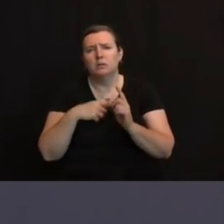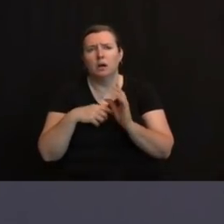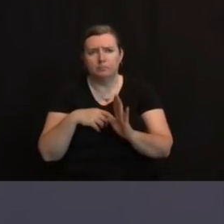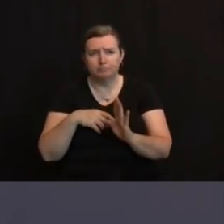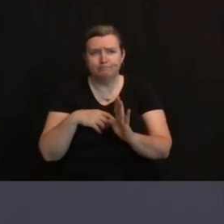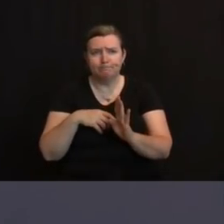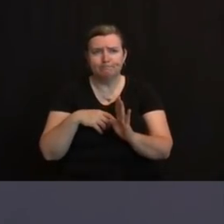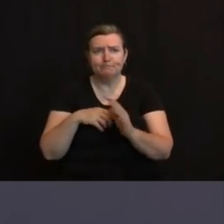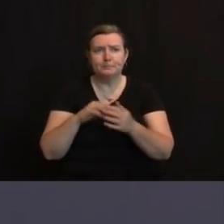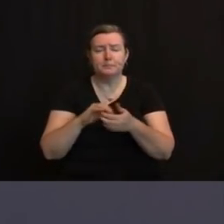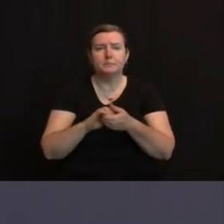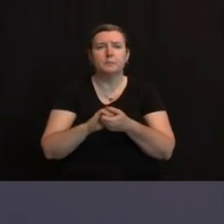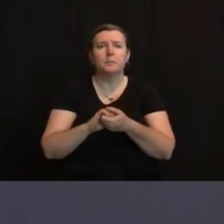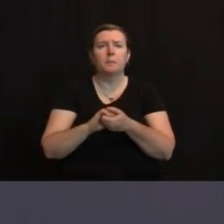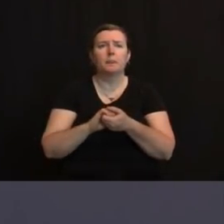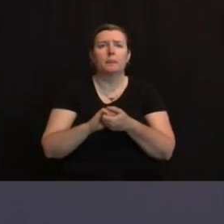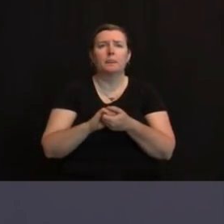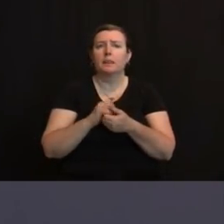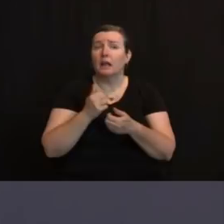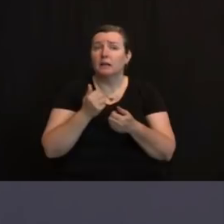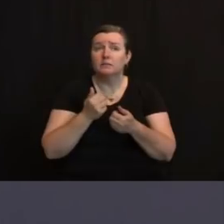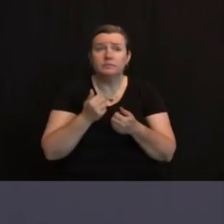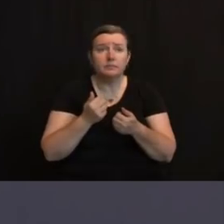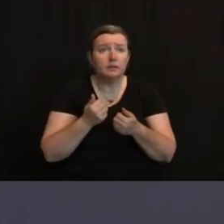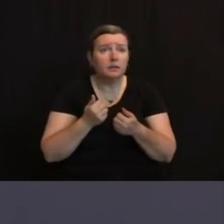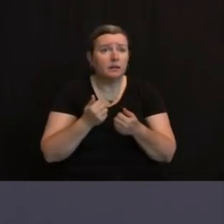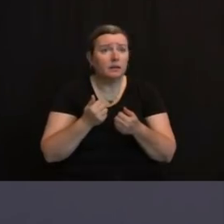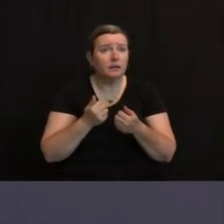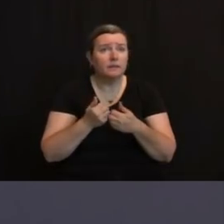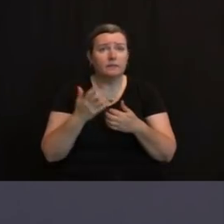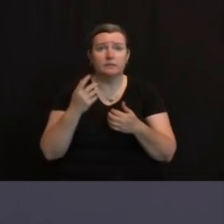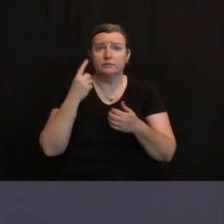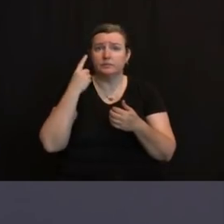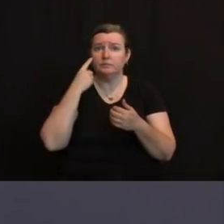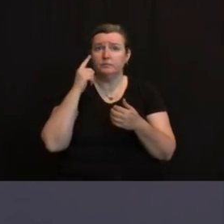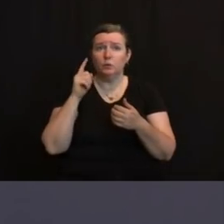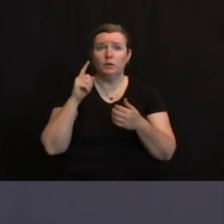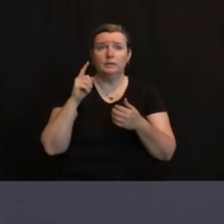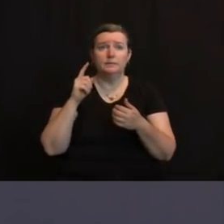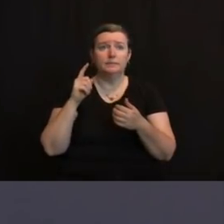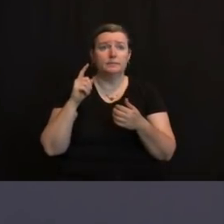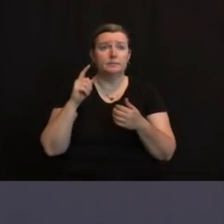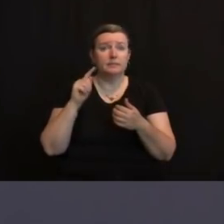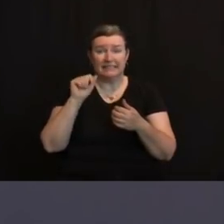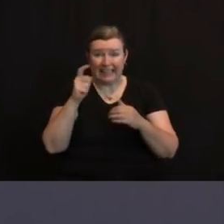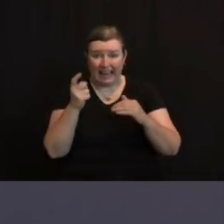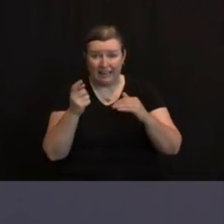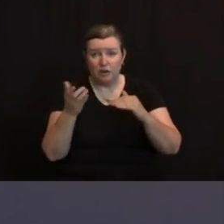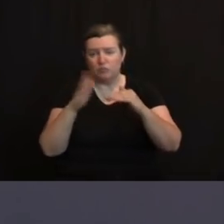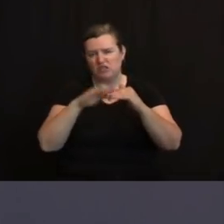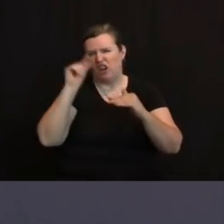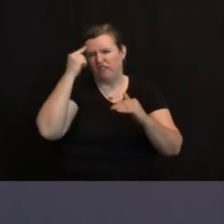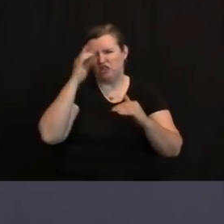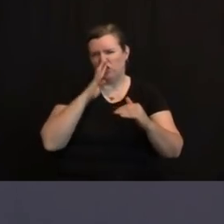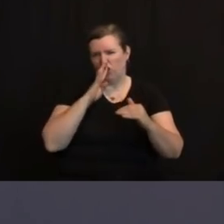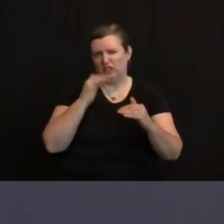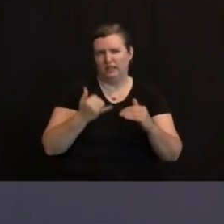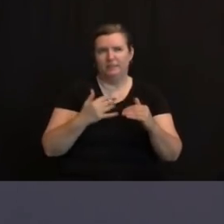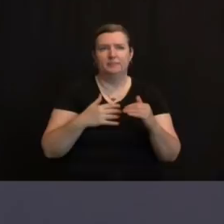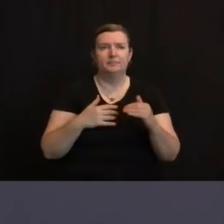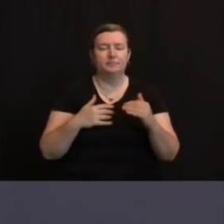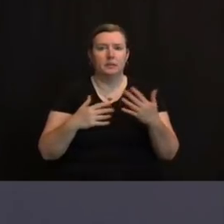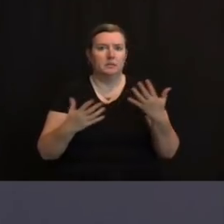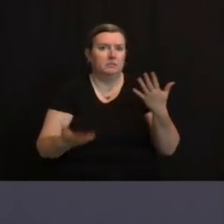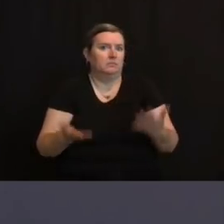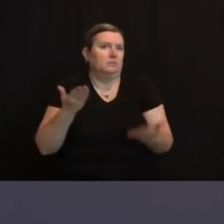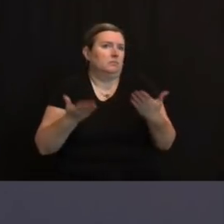Not all of it happily, given the train wreck that this has led to, this health